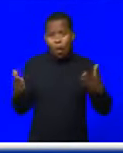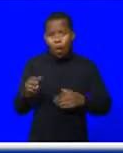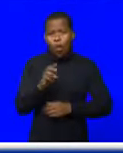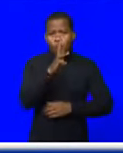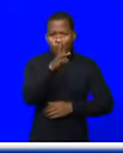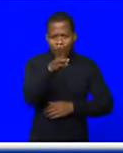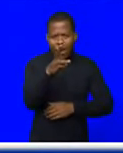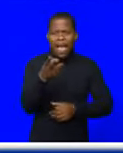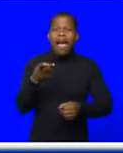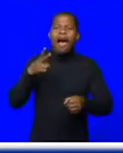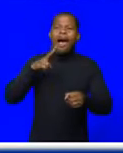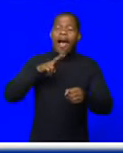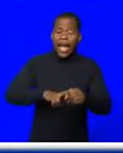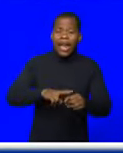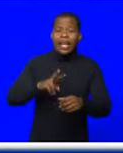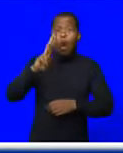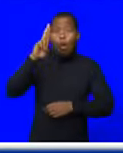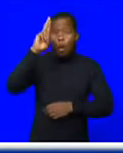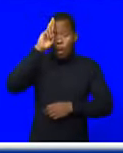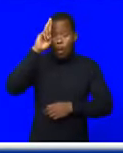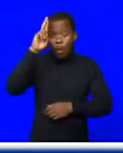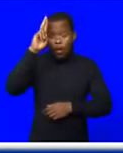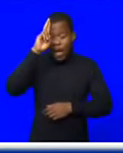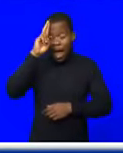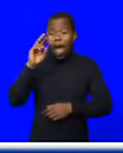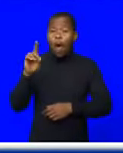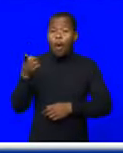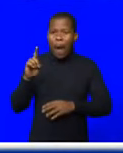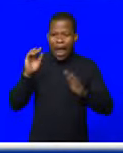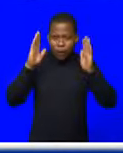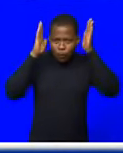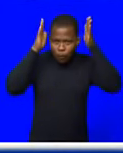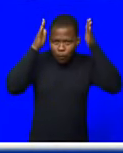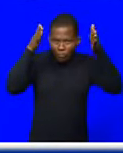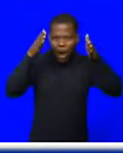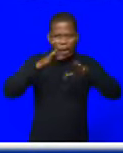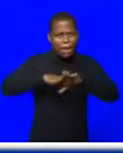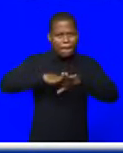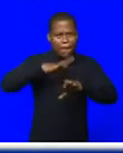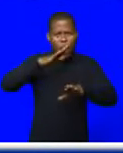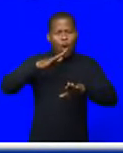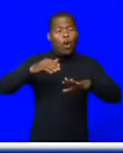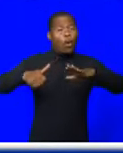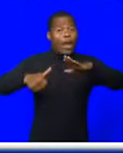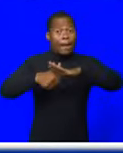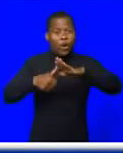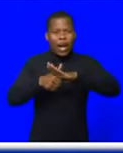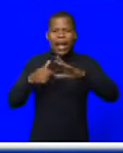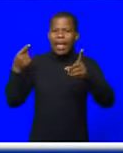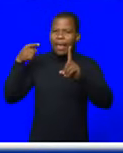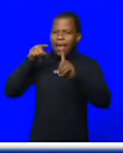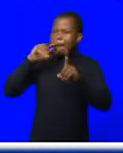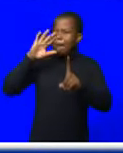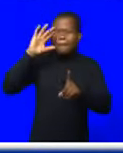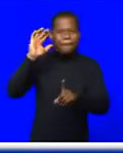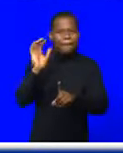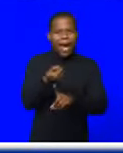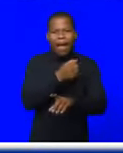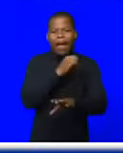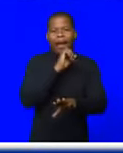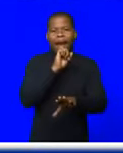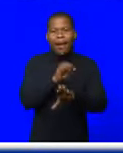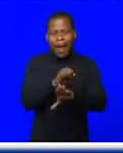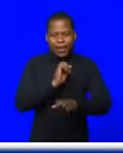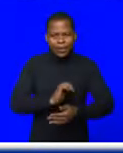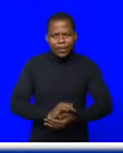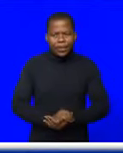will always be a reminder for you to remain focused on the goal to succeed in